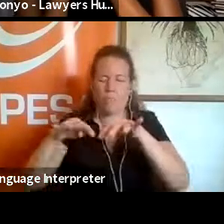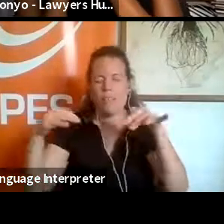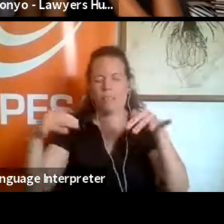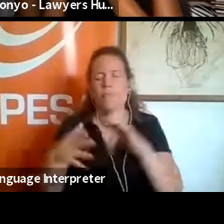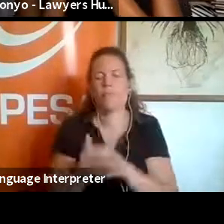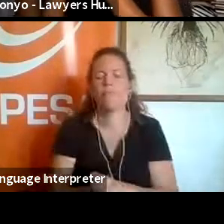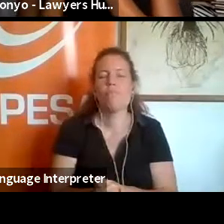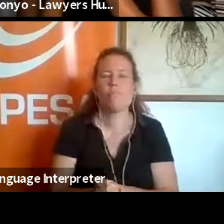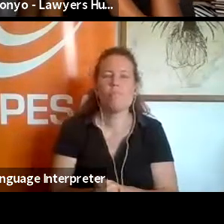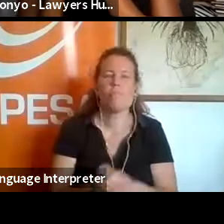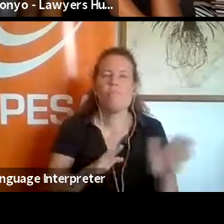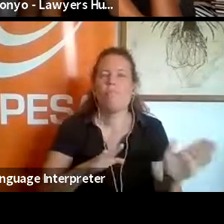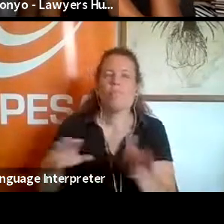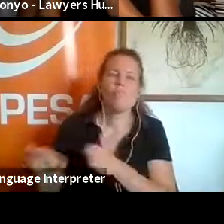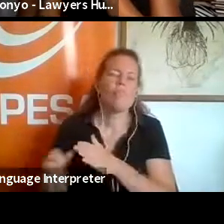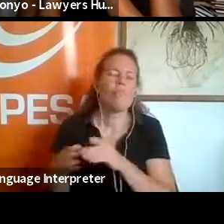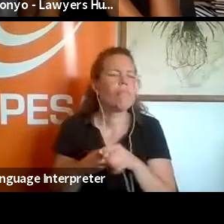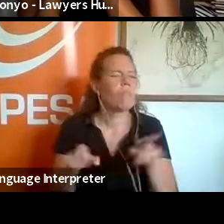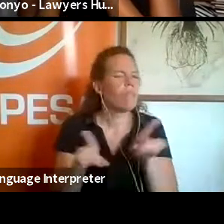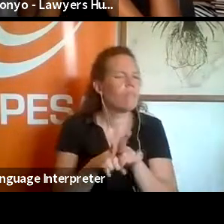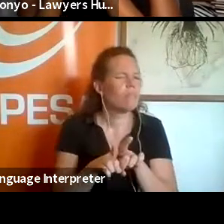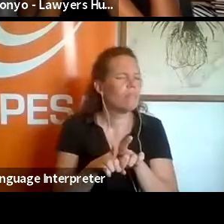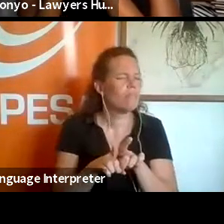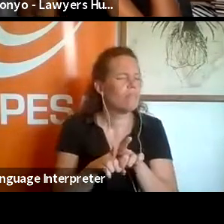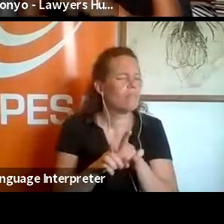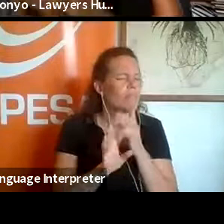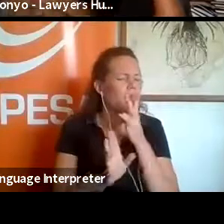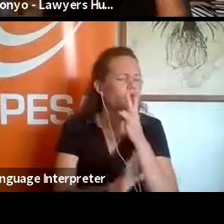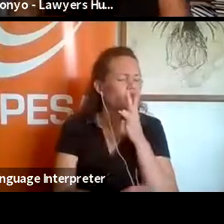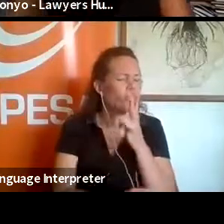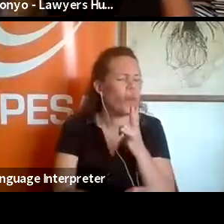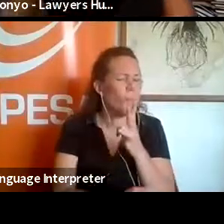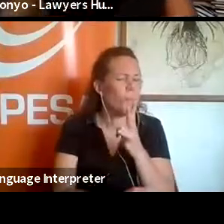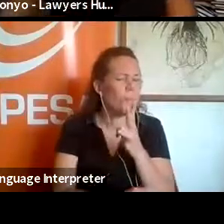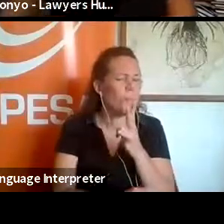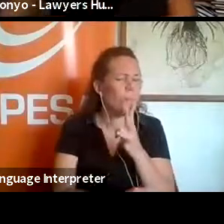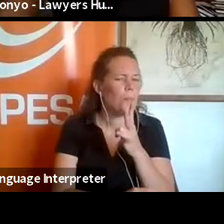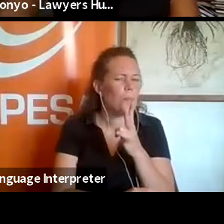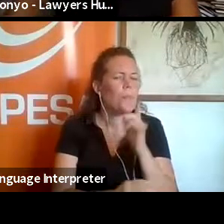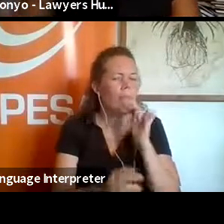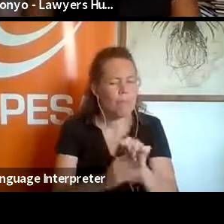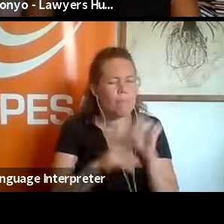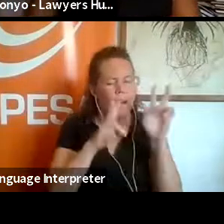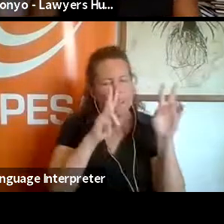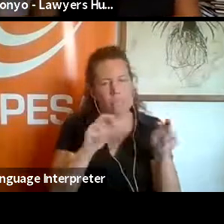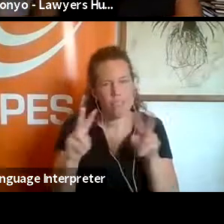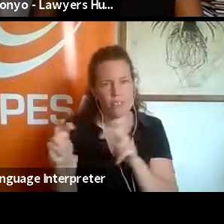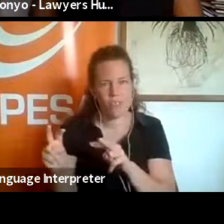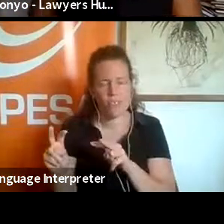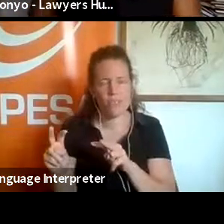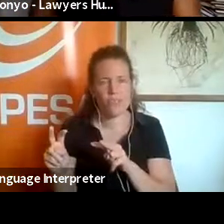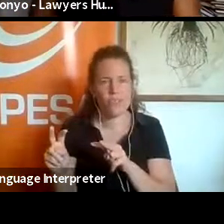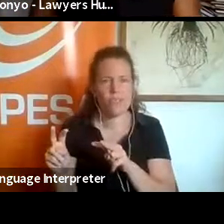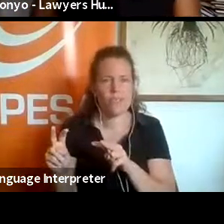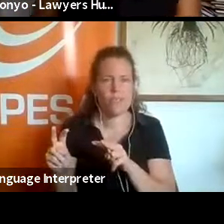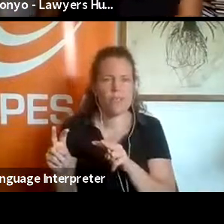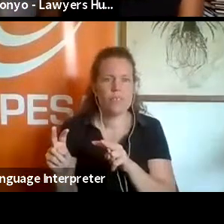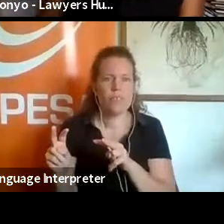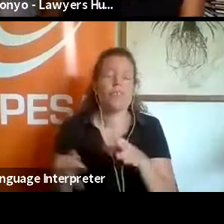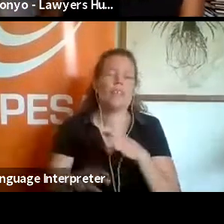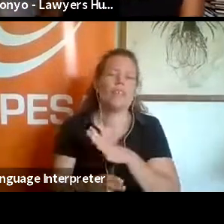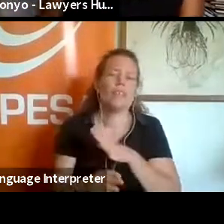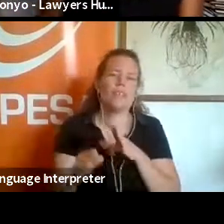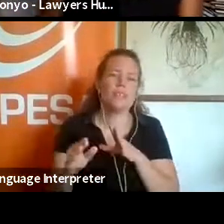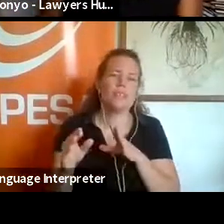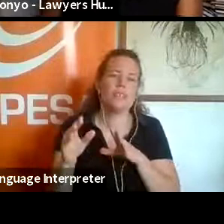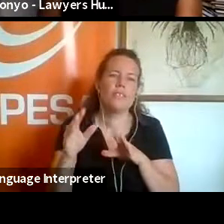also, I also came across, especially both in my research and also in talking